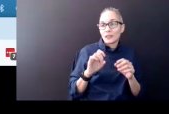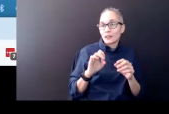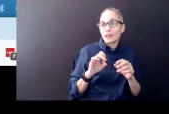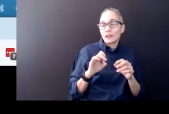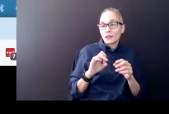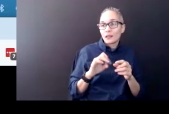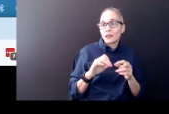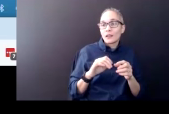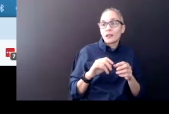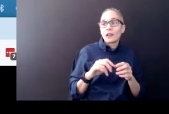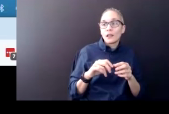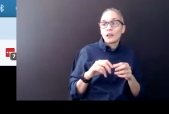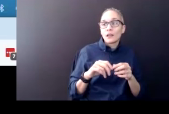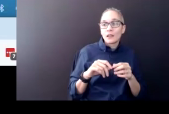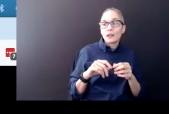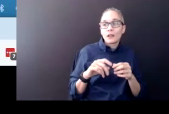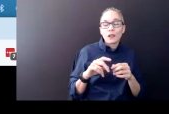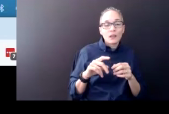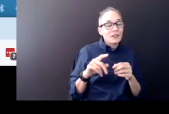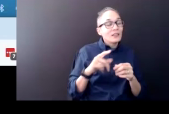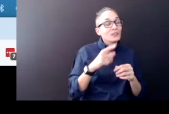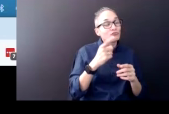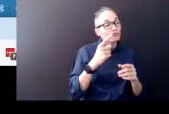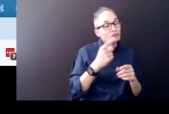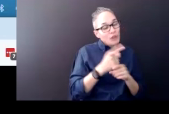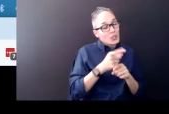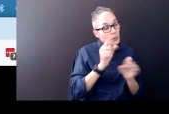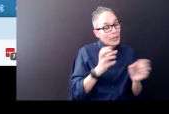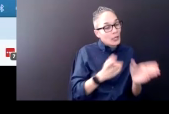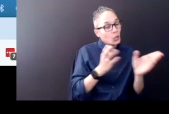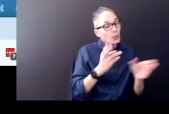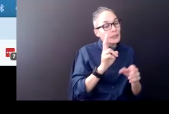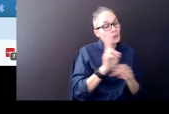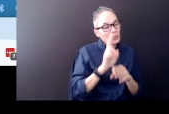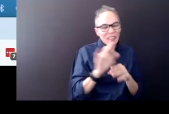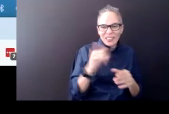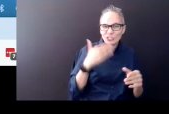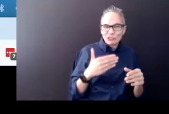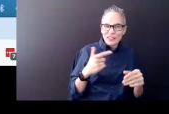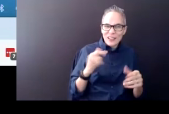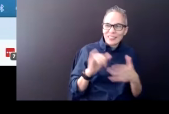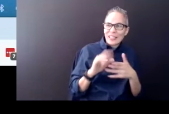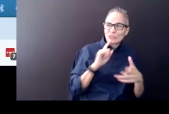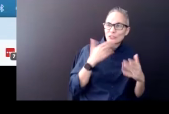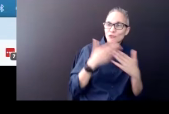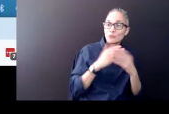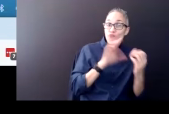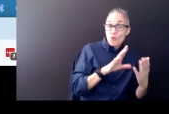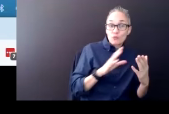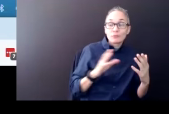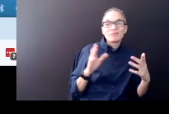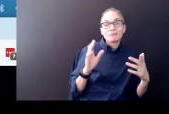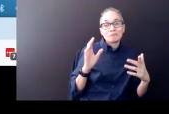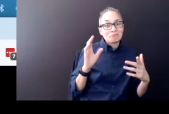Yeah, that's good. So you set a threshold, you encourage them to use it. That's good. I think that's a good approach. So it sounds